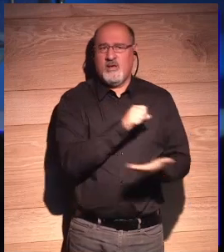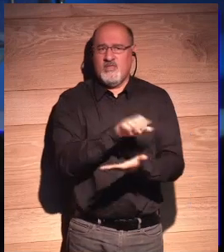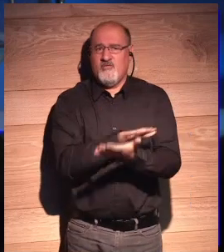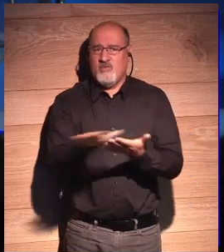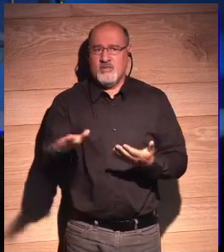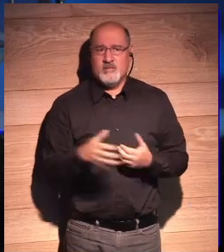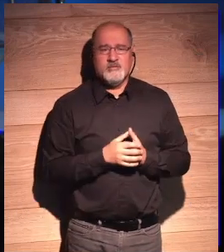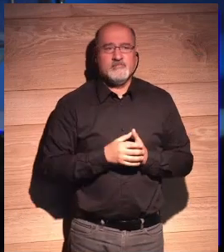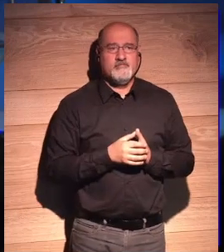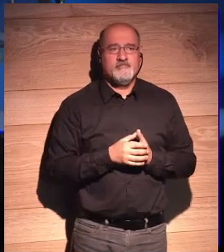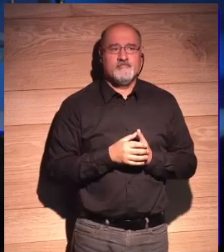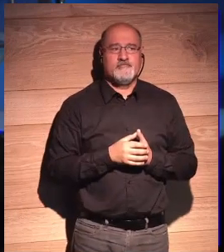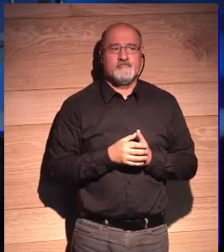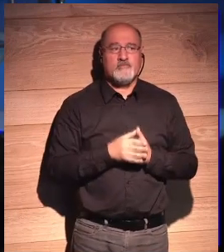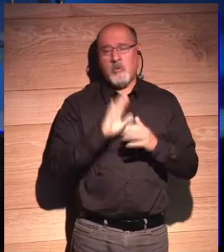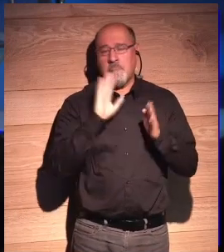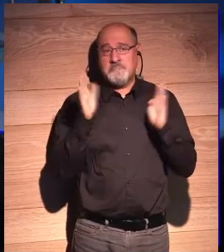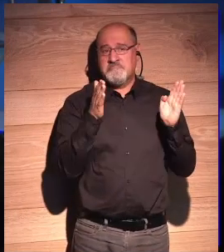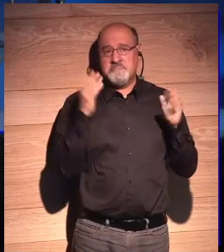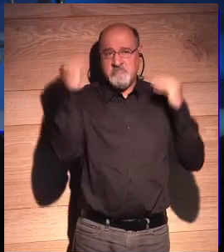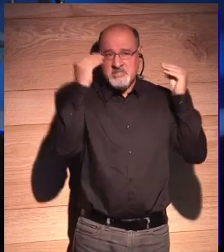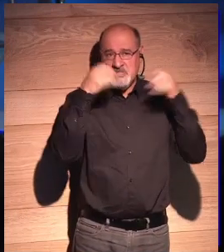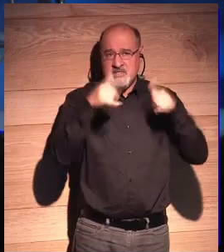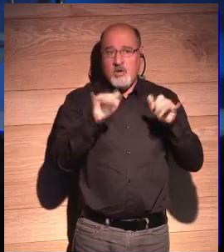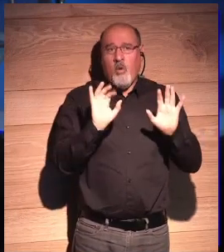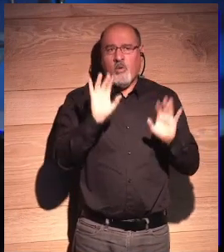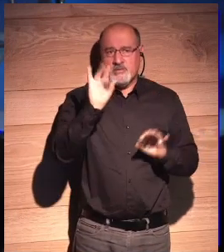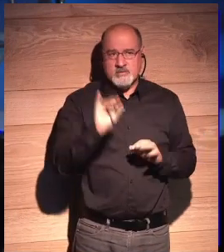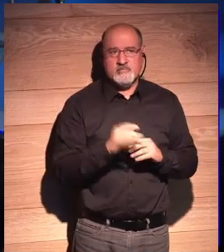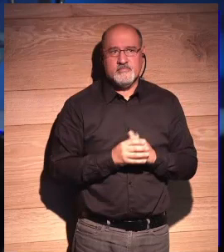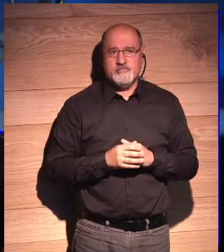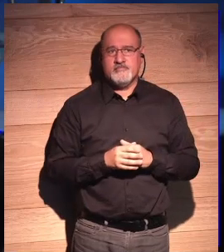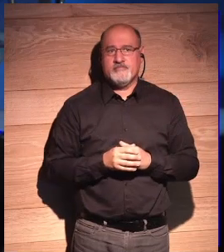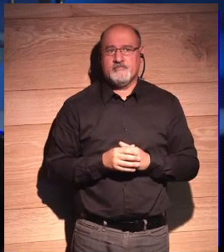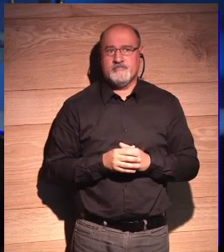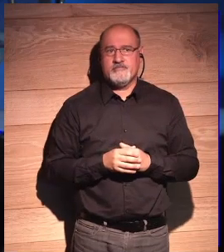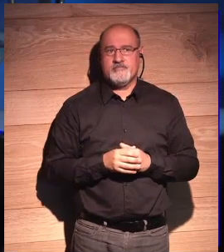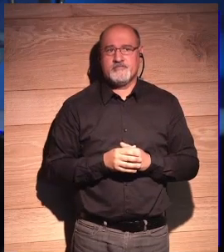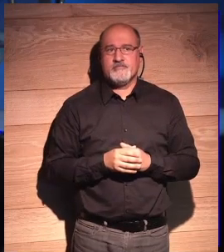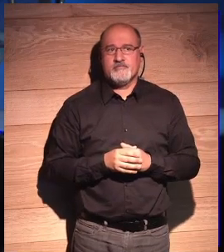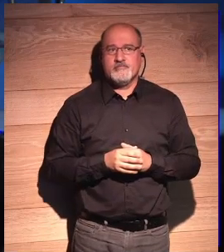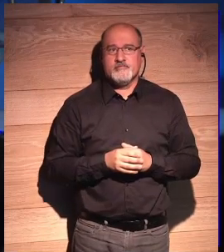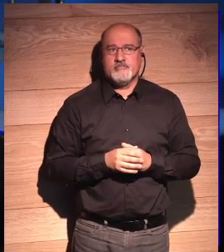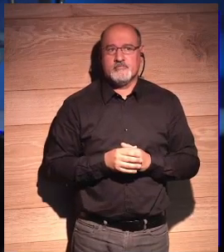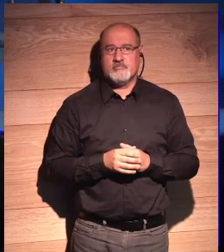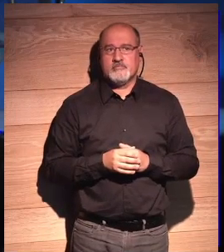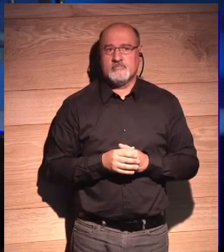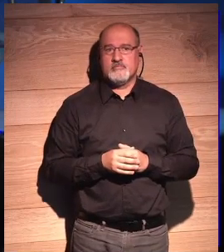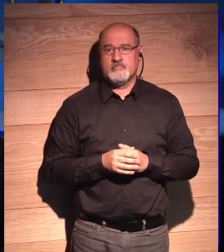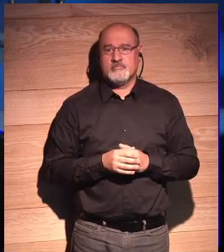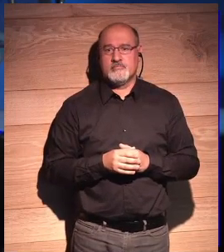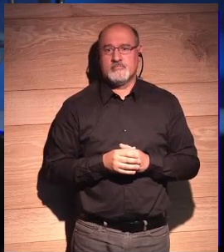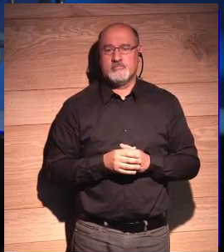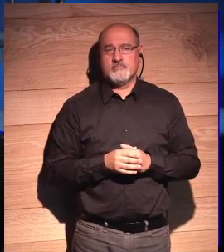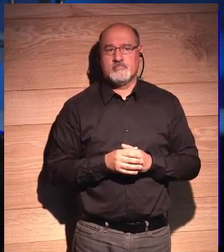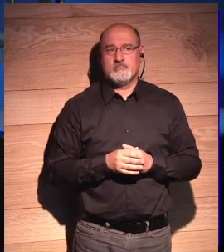do you think about it, or do you prefer to look in other direction? I like, you